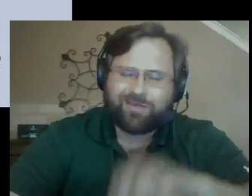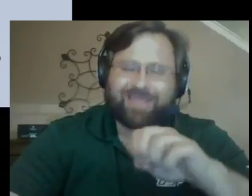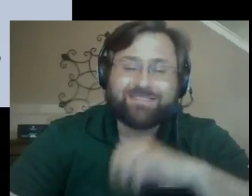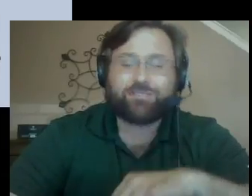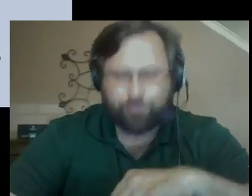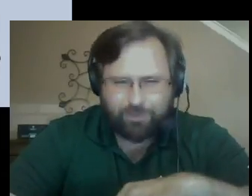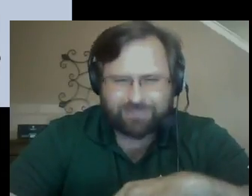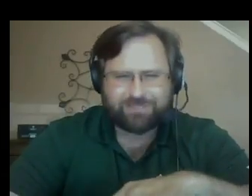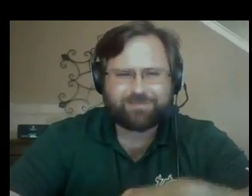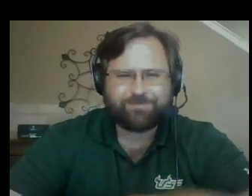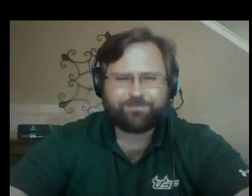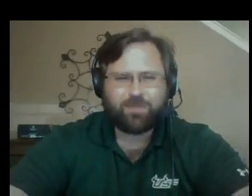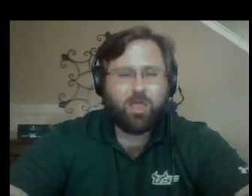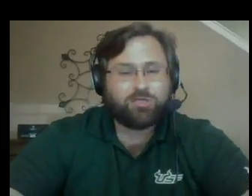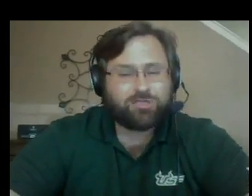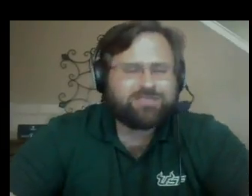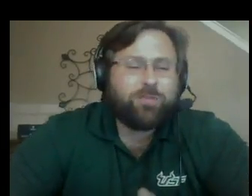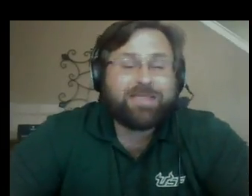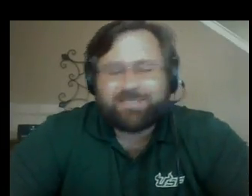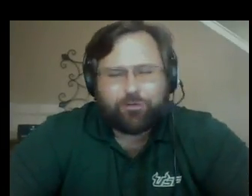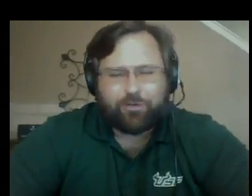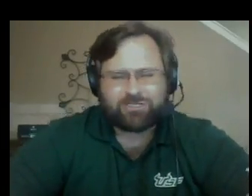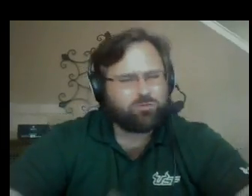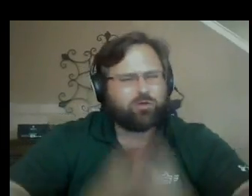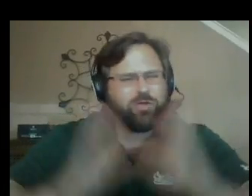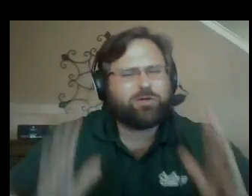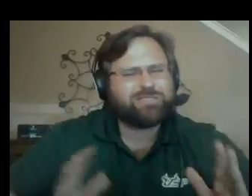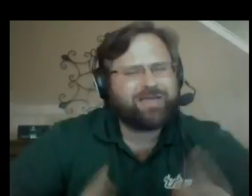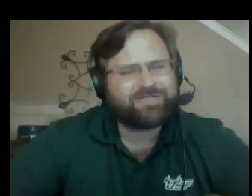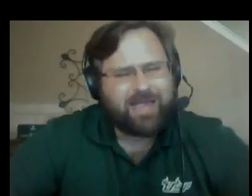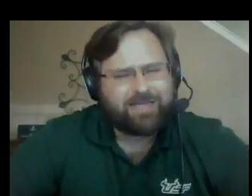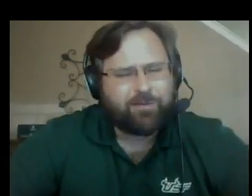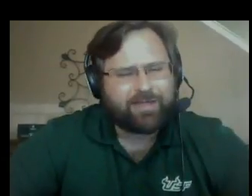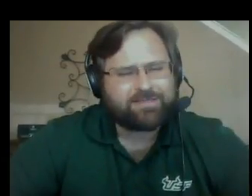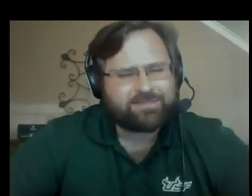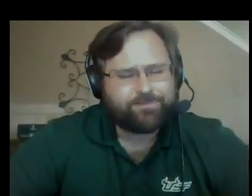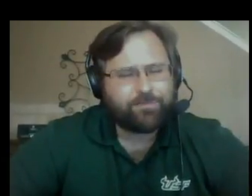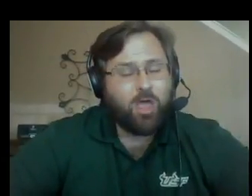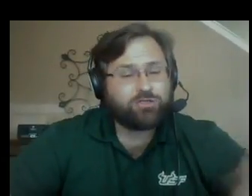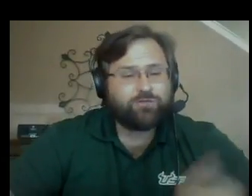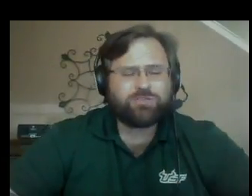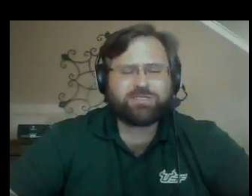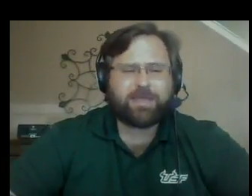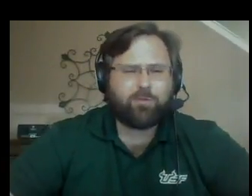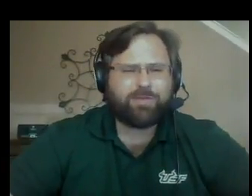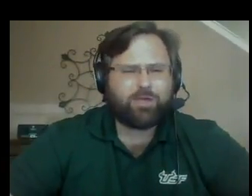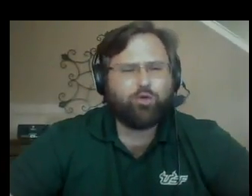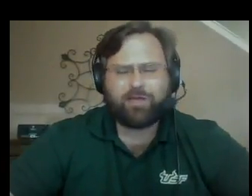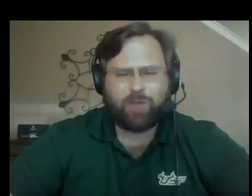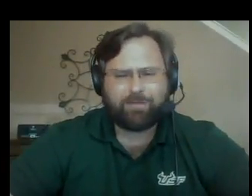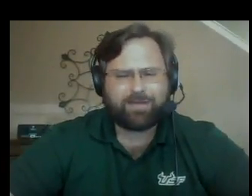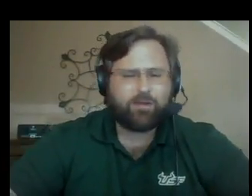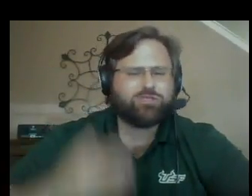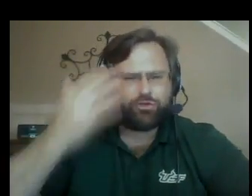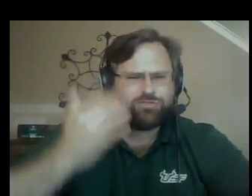transformation, in situ questions. So let's start with in situ questions, where the question word is left exactly where it is. So the first example would be who